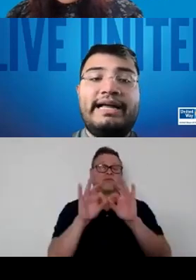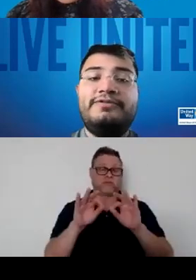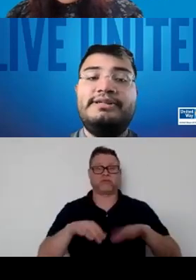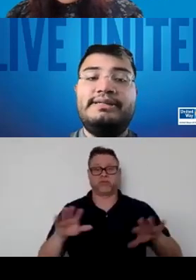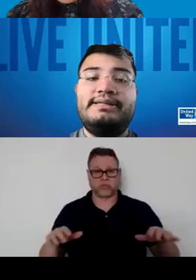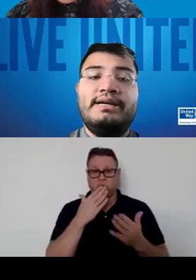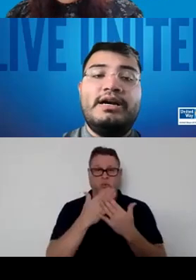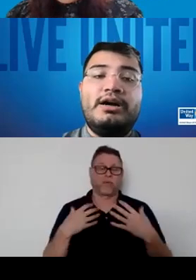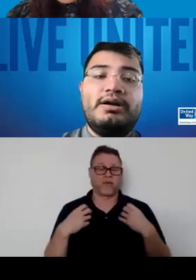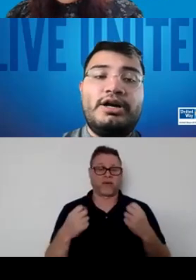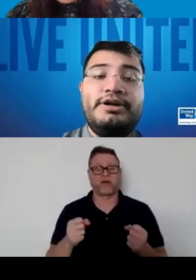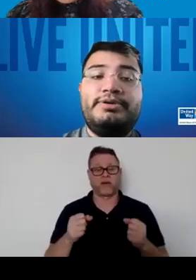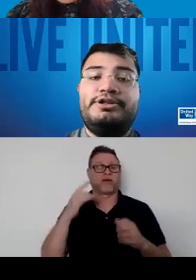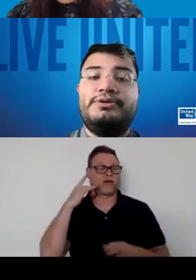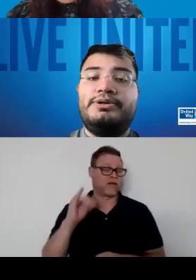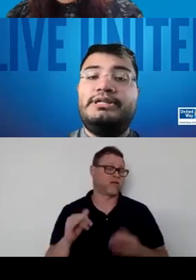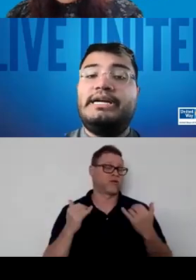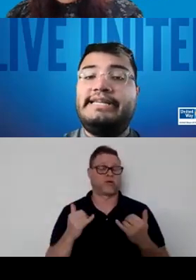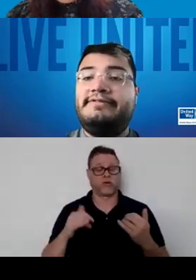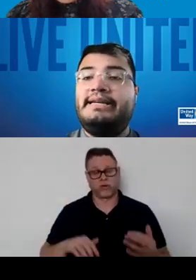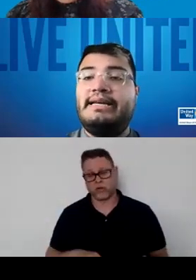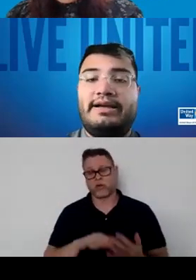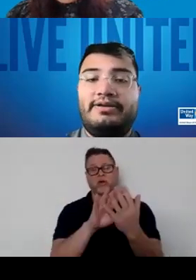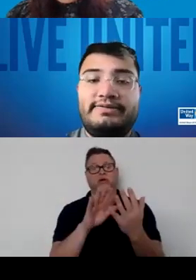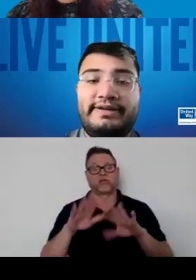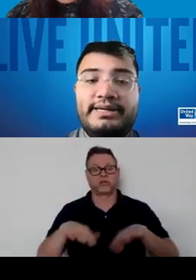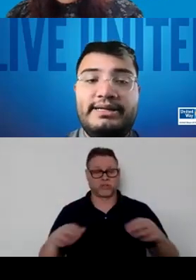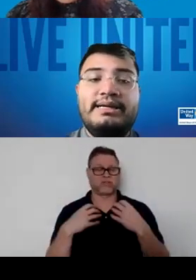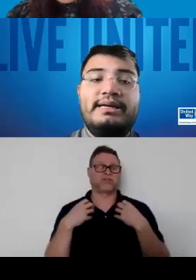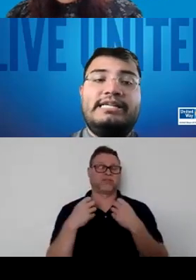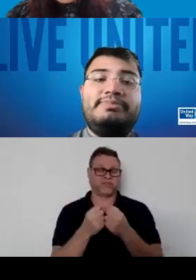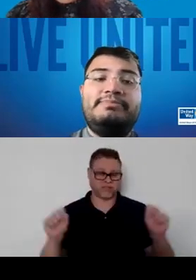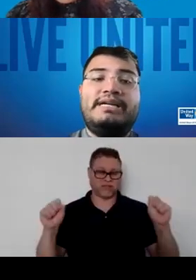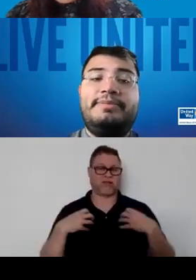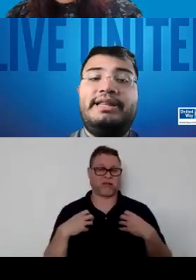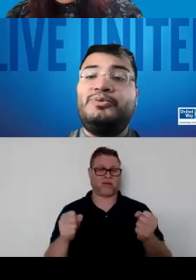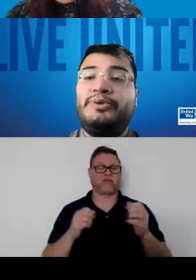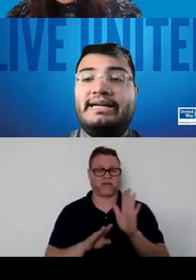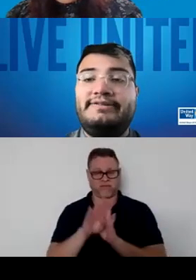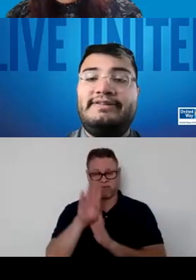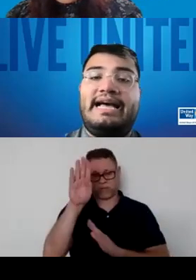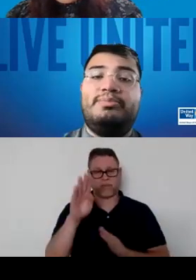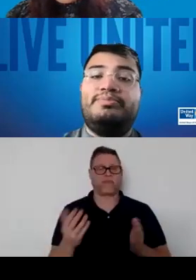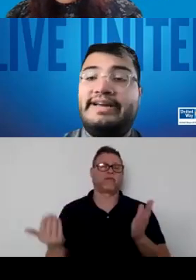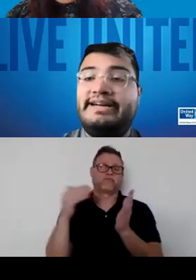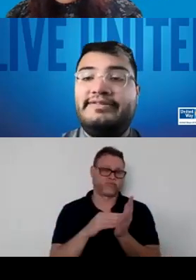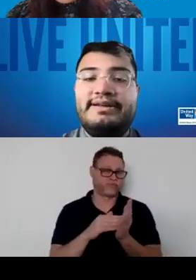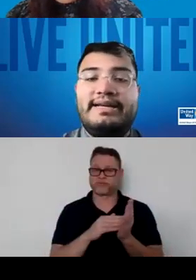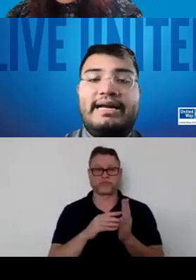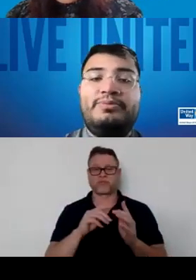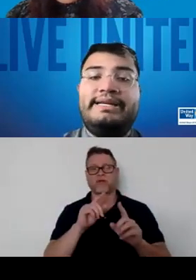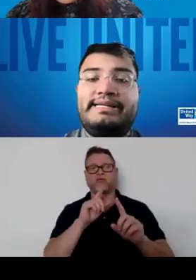However, California's current approach towards child safety and healthy development has been predominantly reactive, not